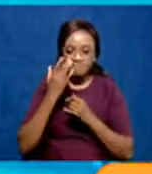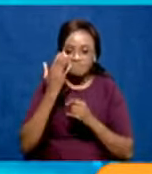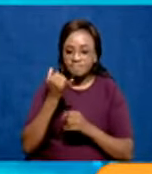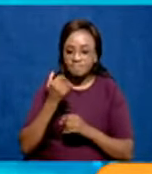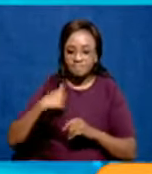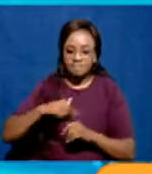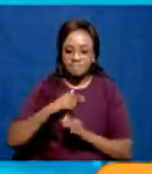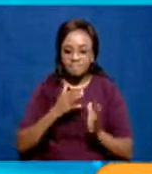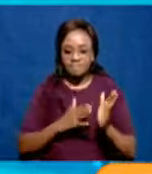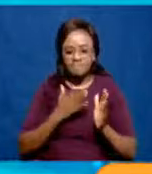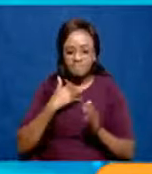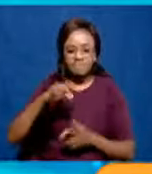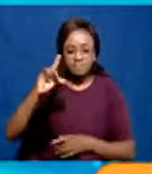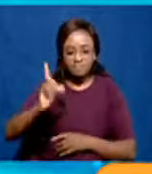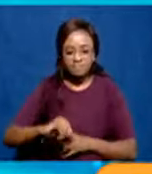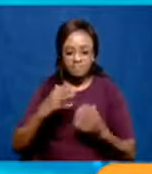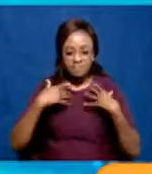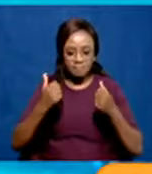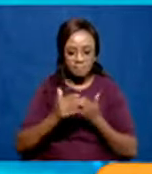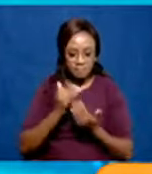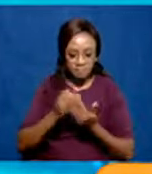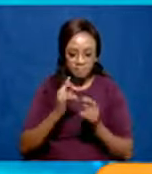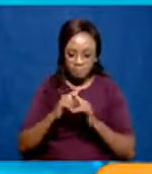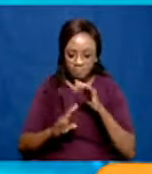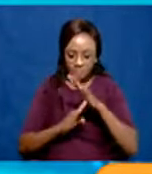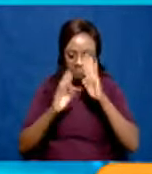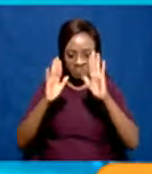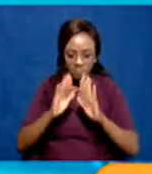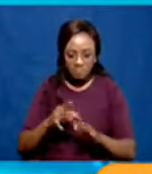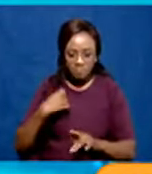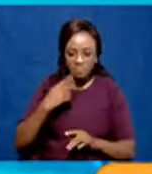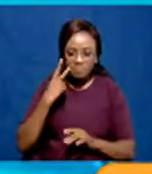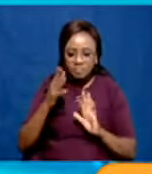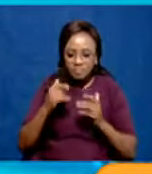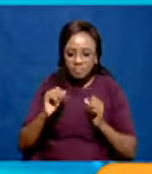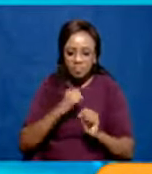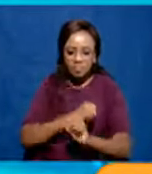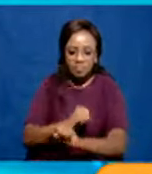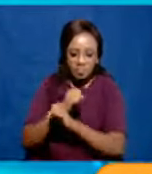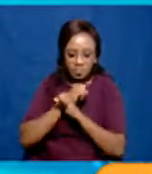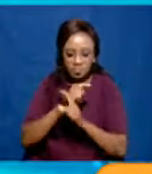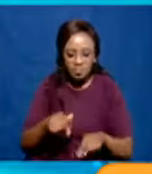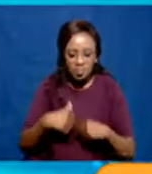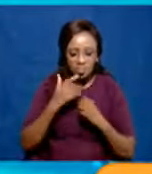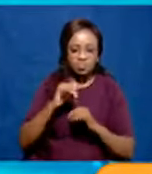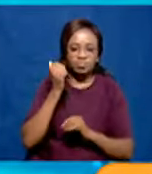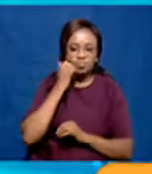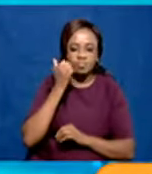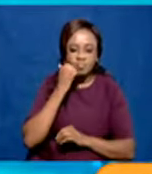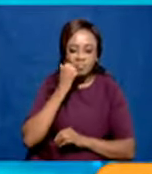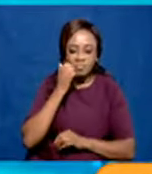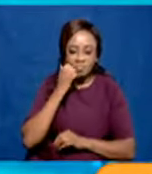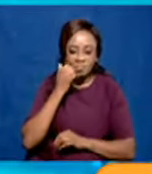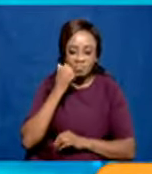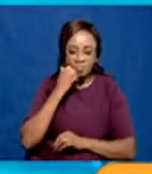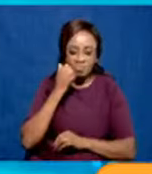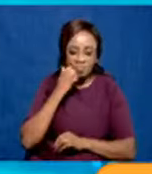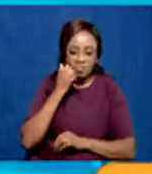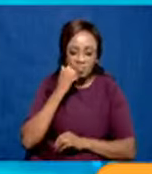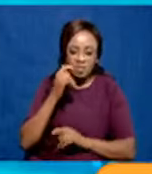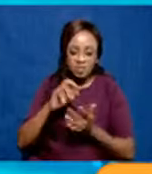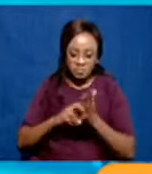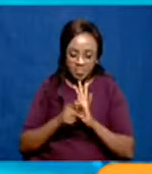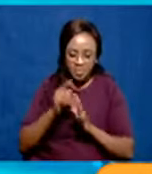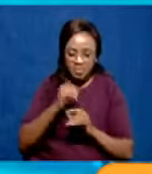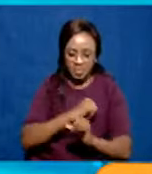bring down our healthcare costs, we need to first of all concentrate on preventive and promotive healthcare so that we reduce the number of people who are moving into the curative phase.